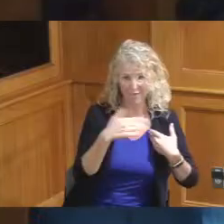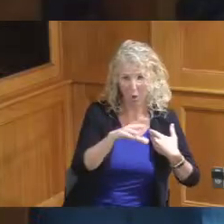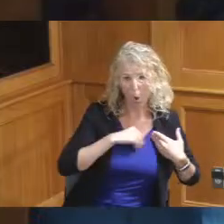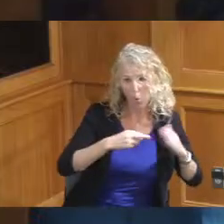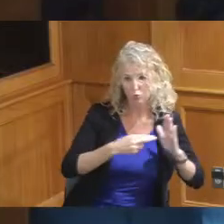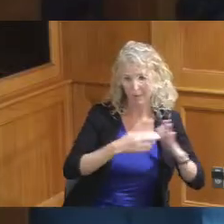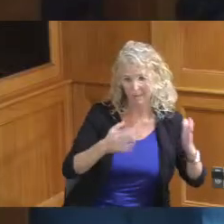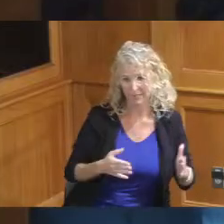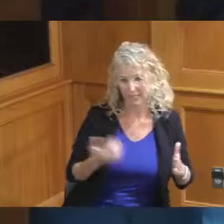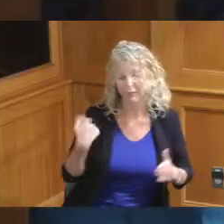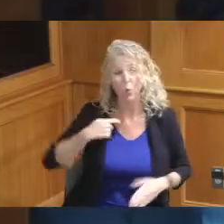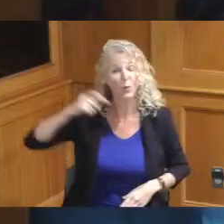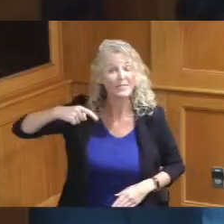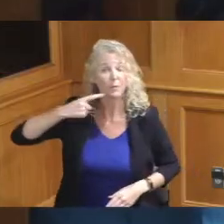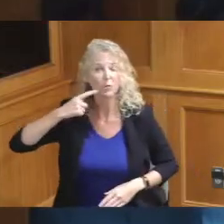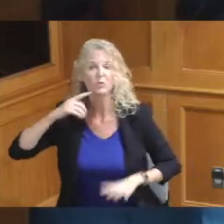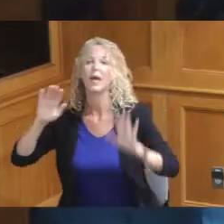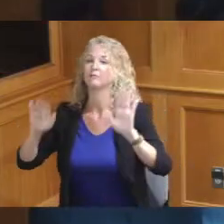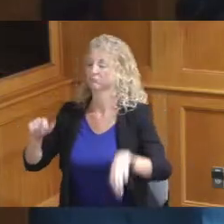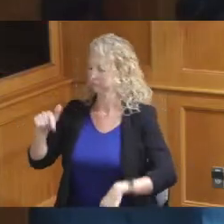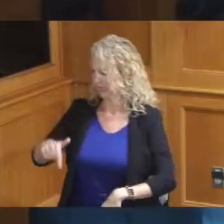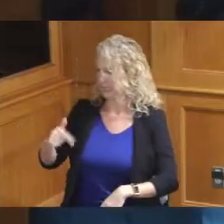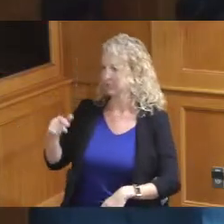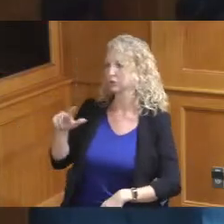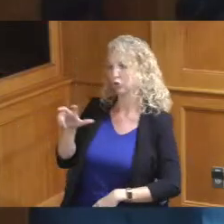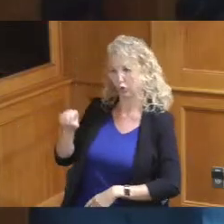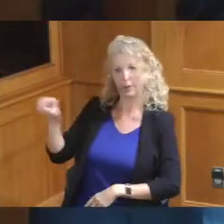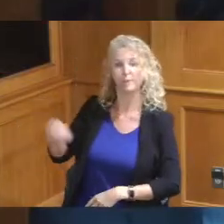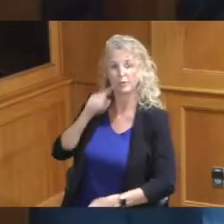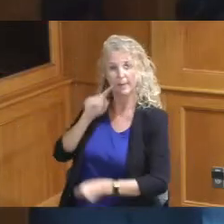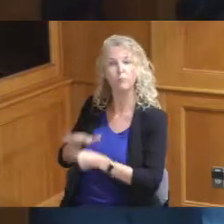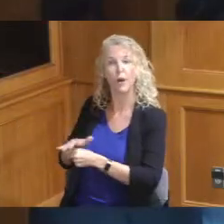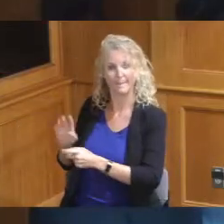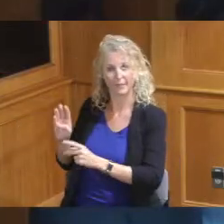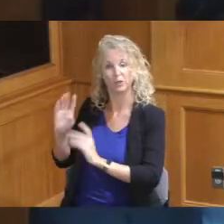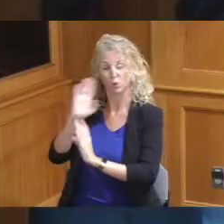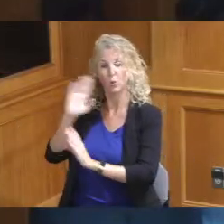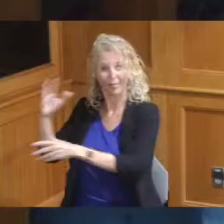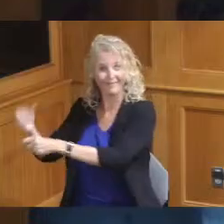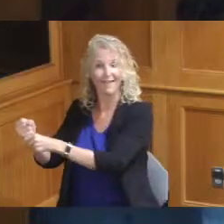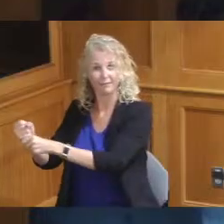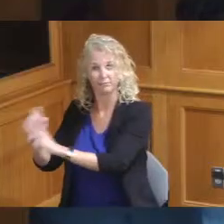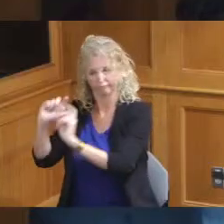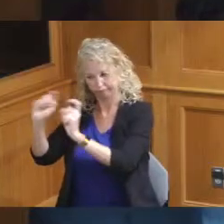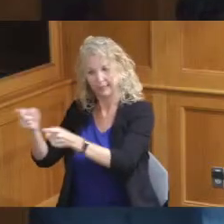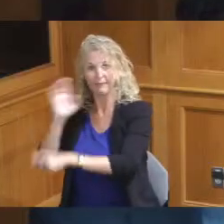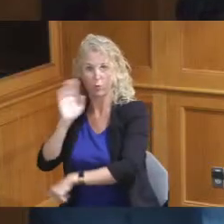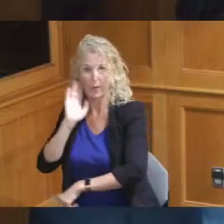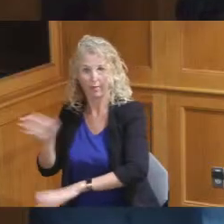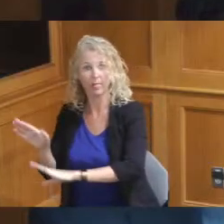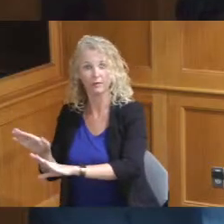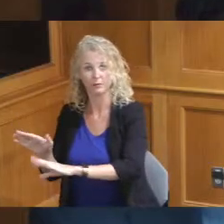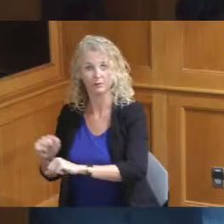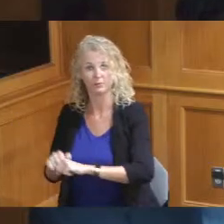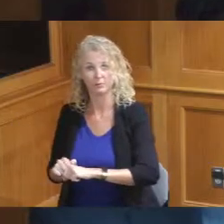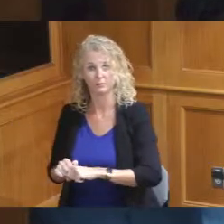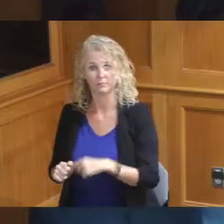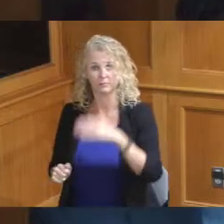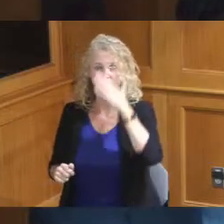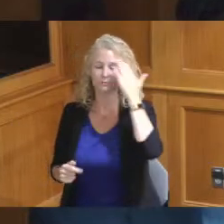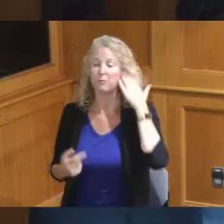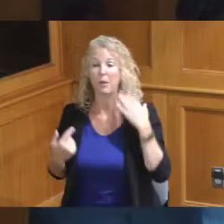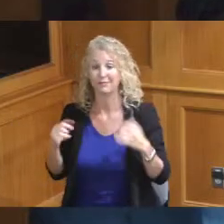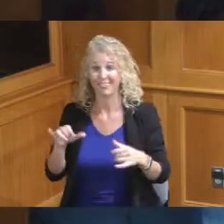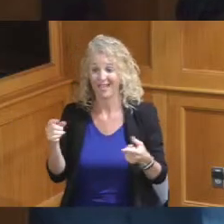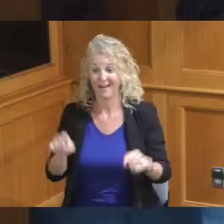say, listen, taxpayers, this is what we gave you. You're going to get 30% for your property tax rollback. We didn't do